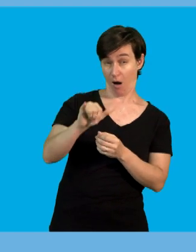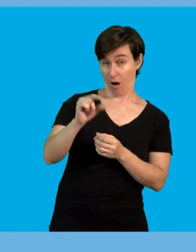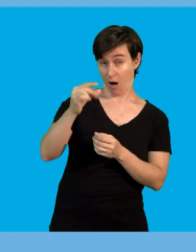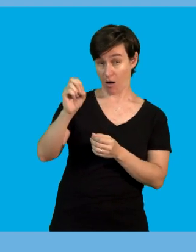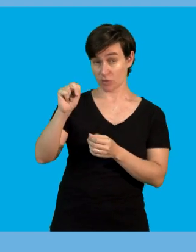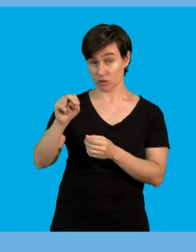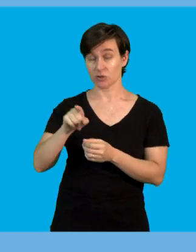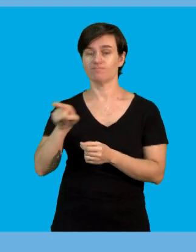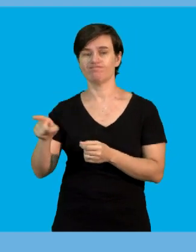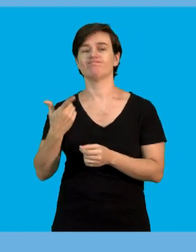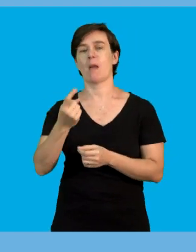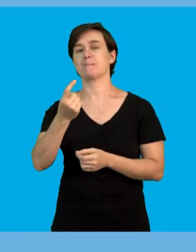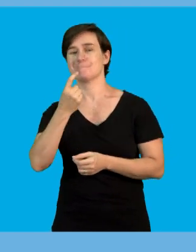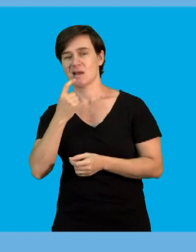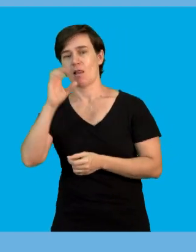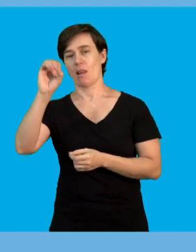metal